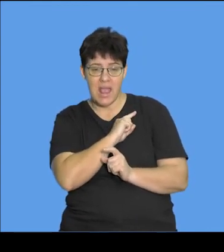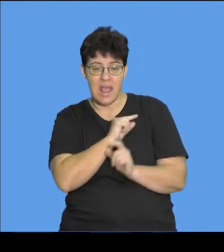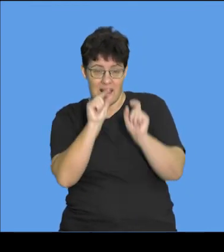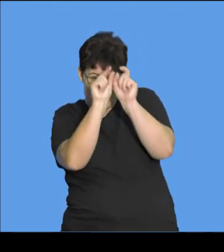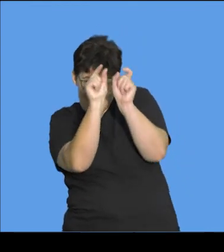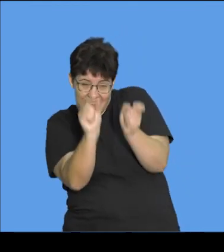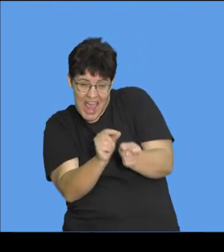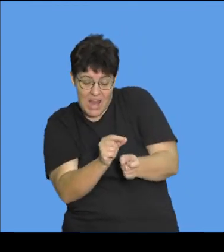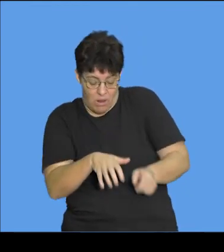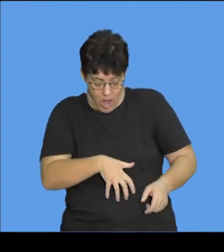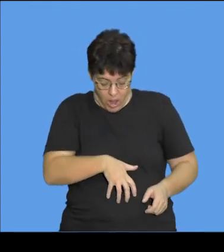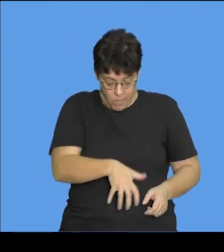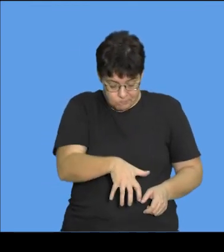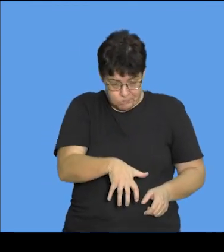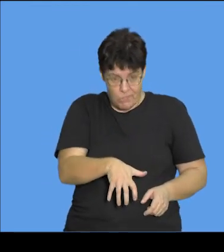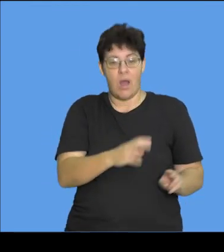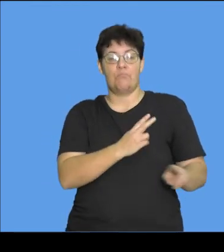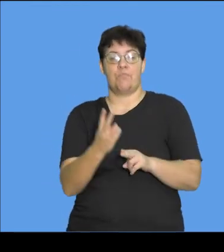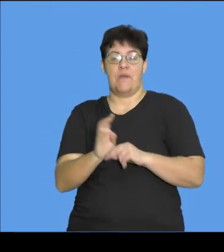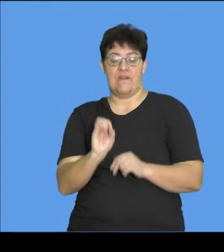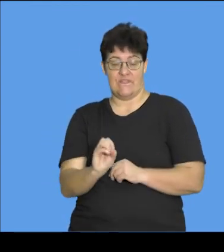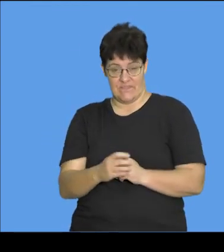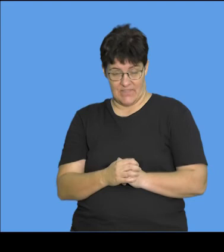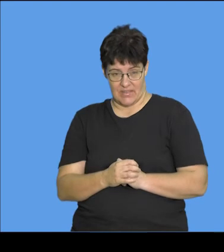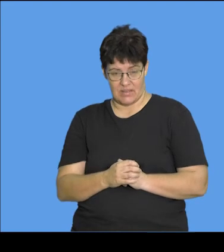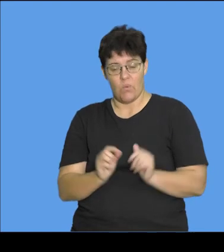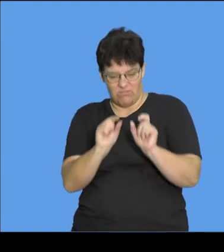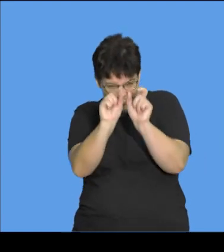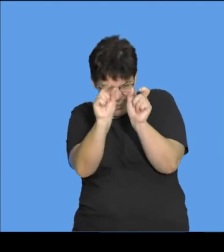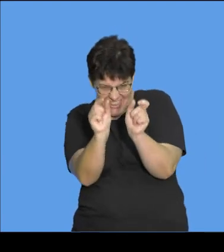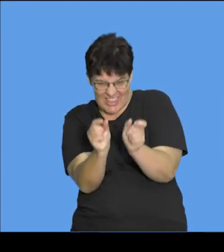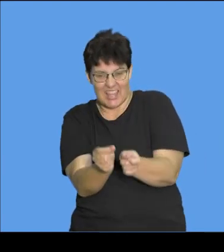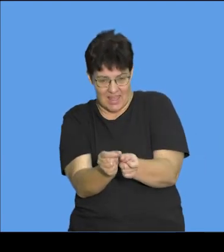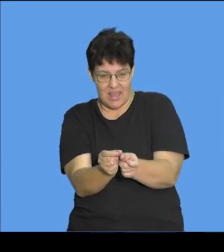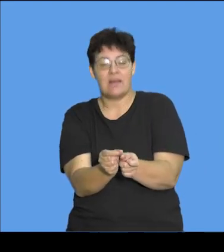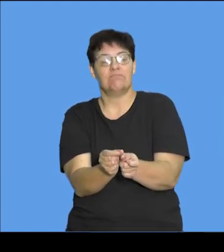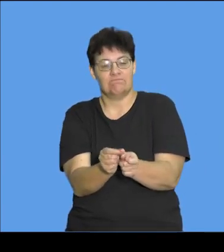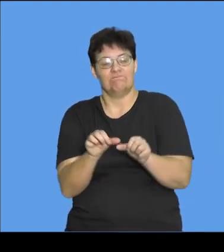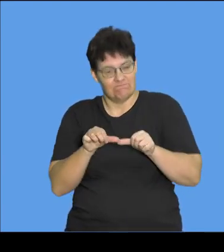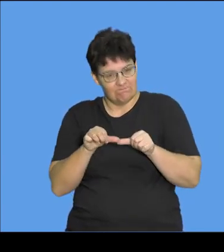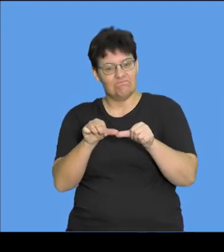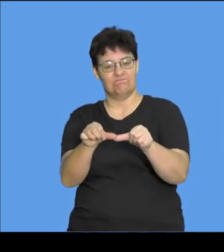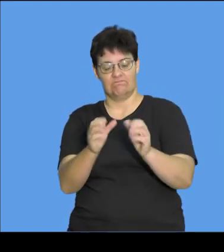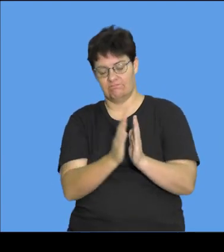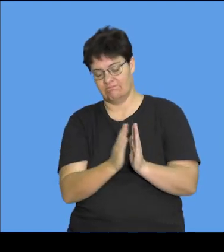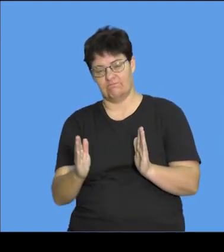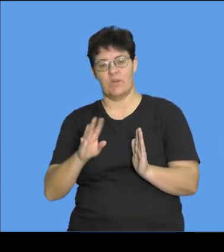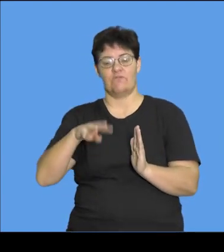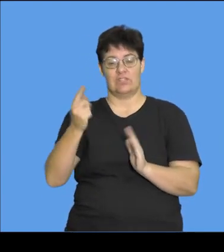pregnancy. The lining of the endometrium is now thickened and is maintained for the next 14 days.